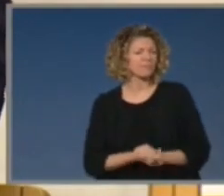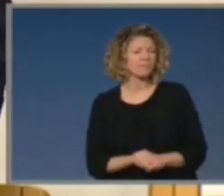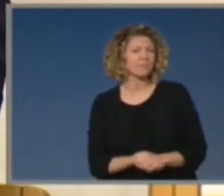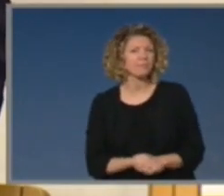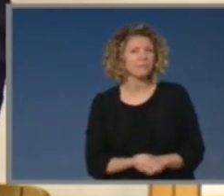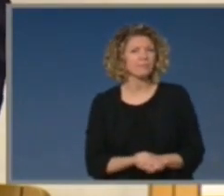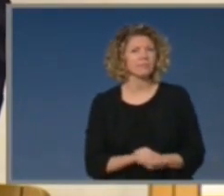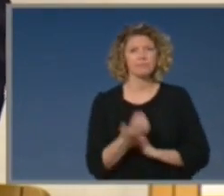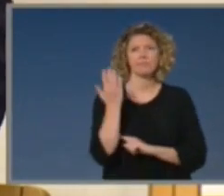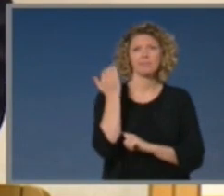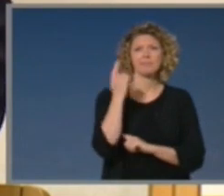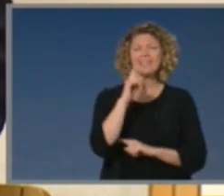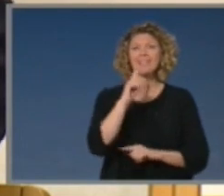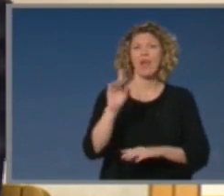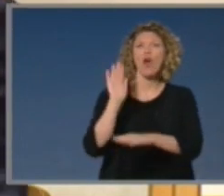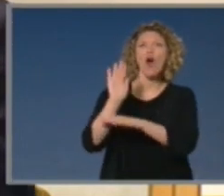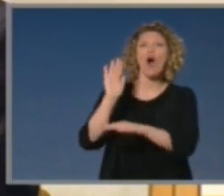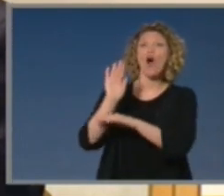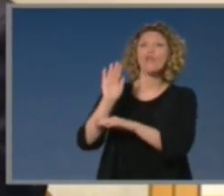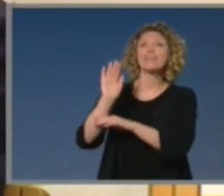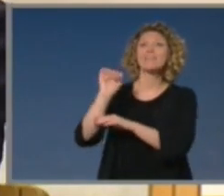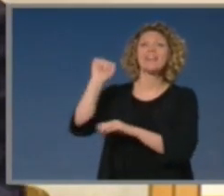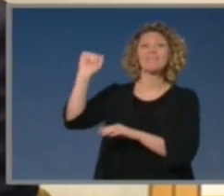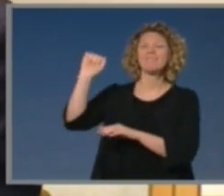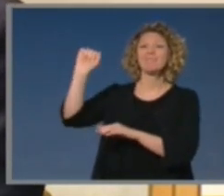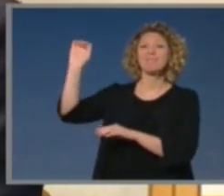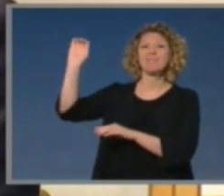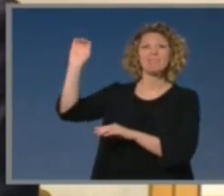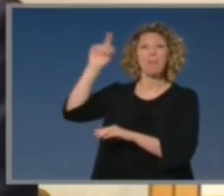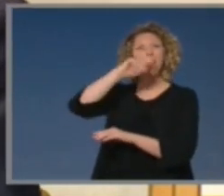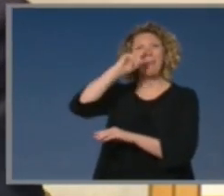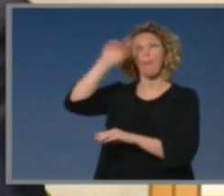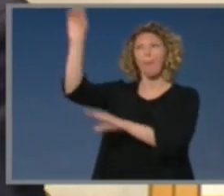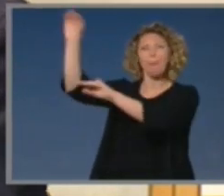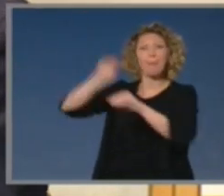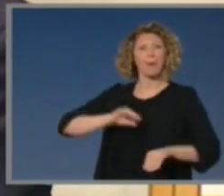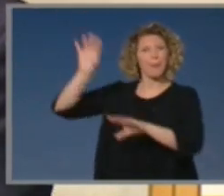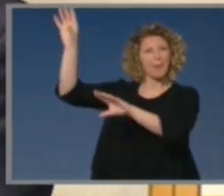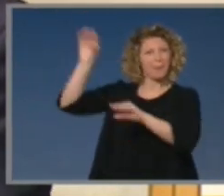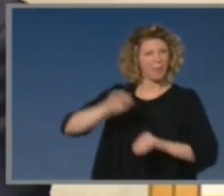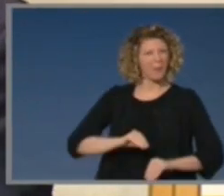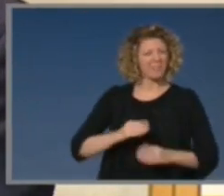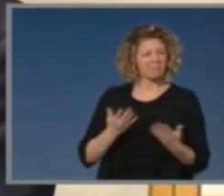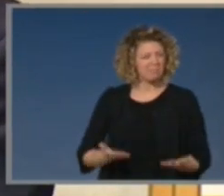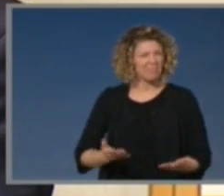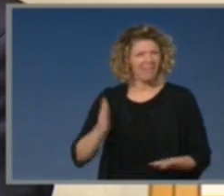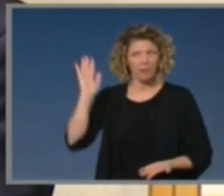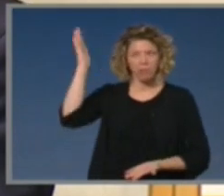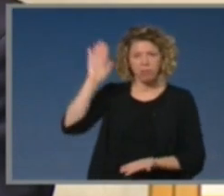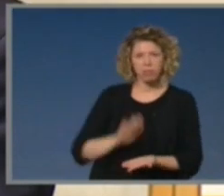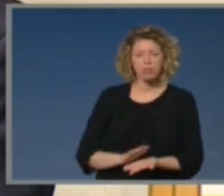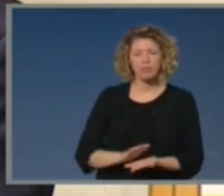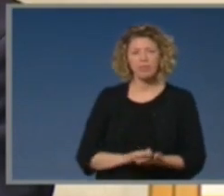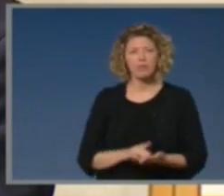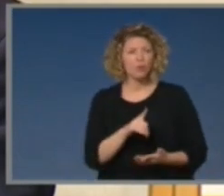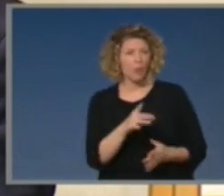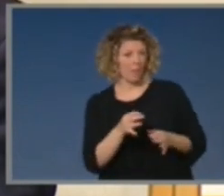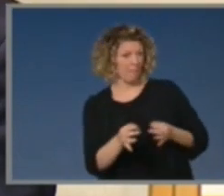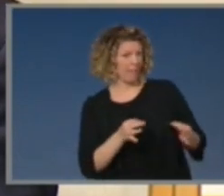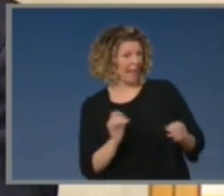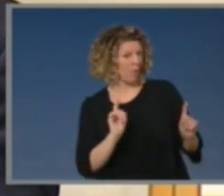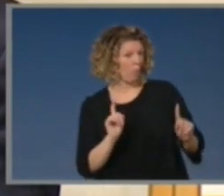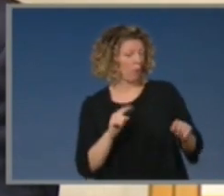net overseas migration, the 85% cut or fall. What's your goal for Australia in the recovery phase from COVID? Do